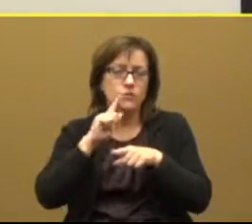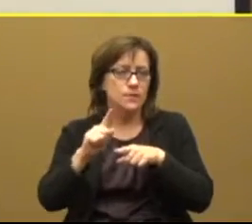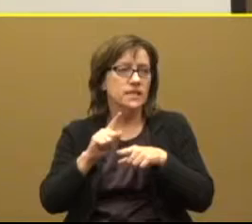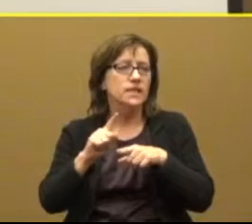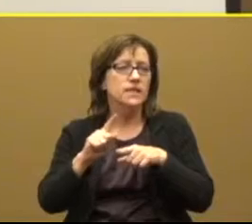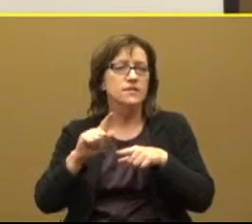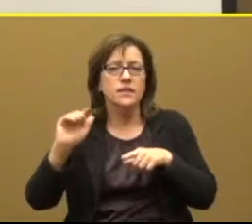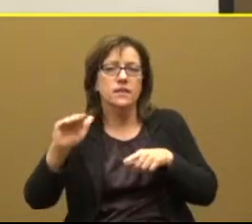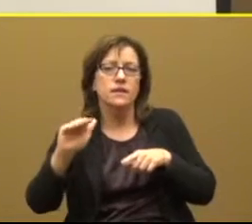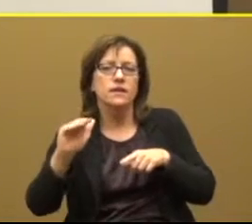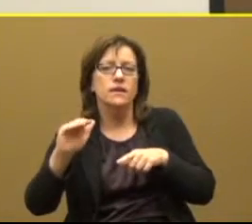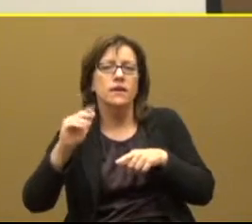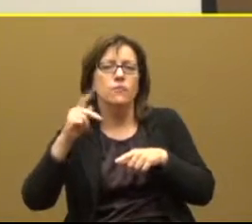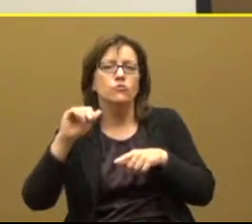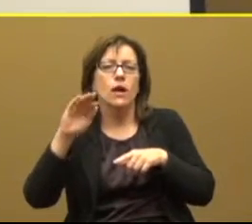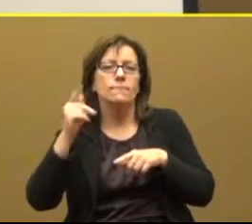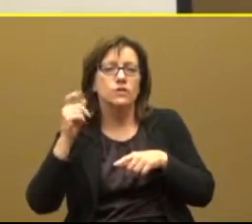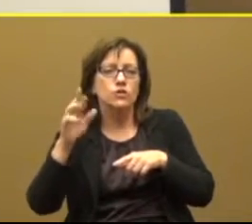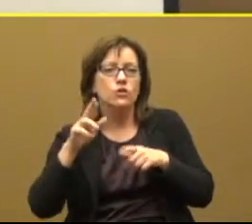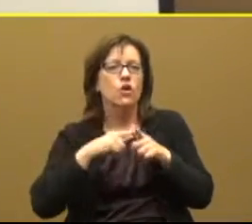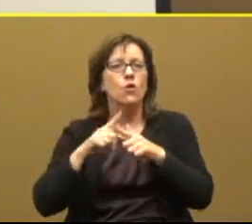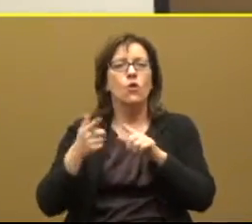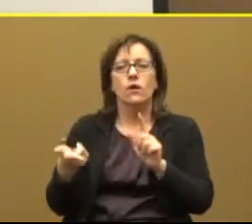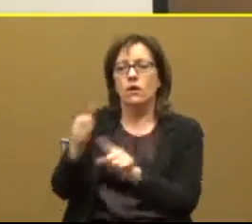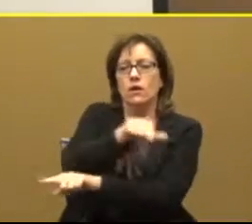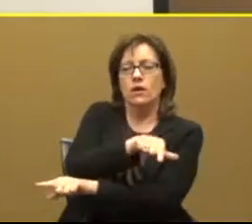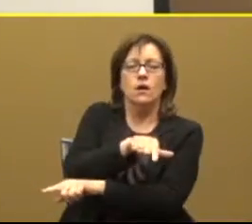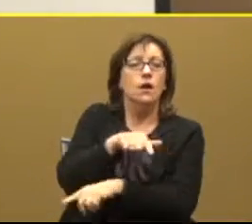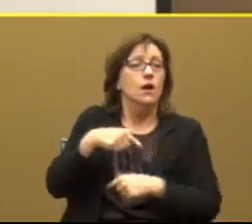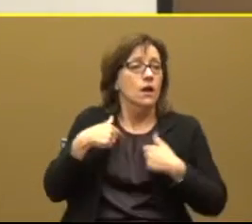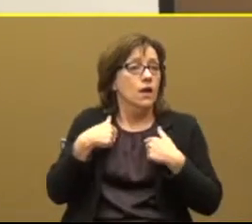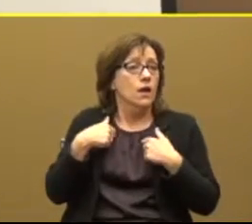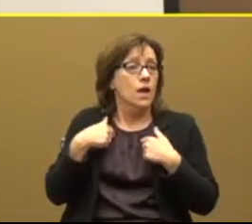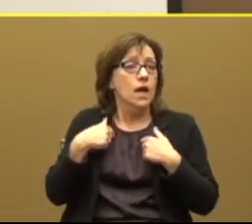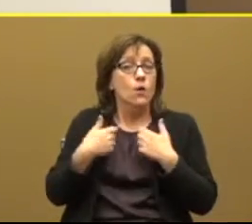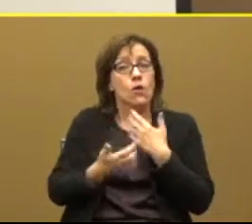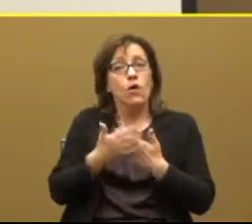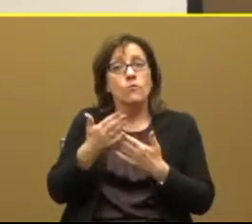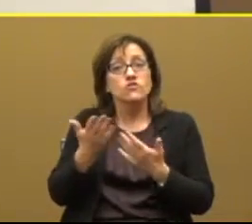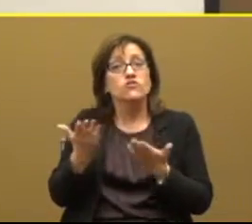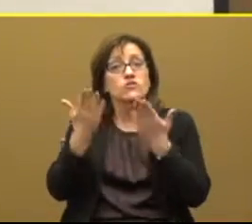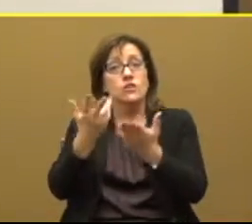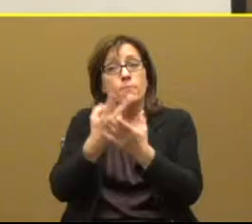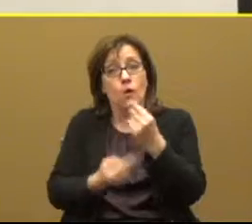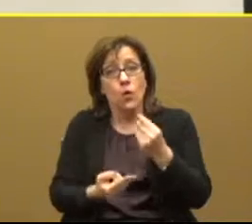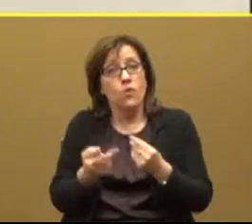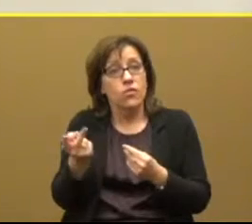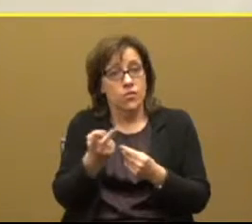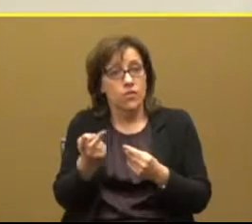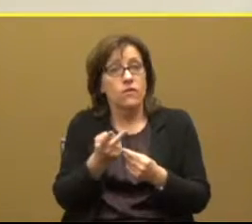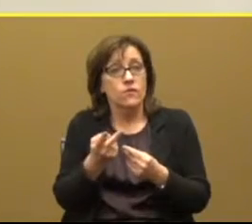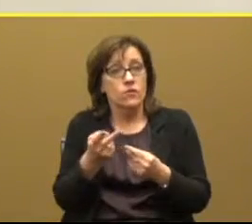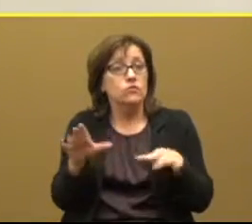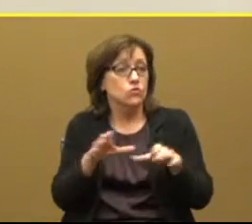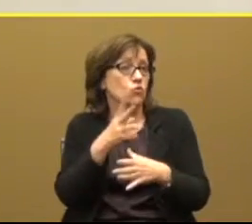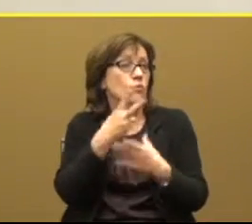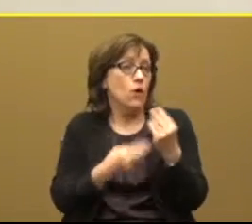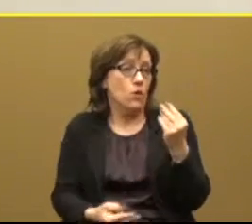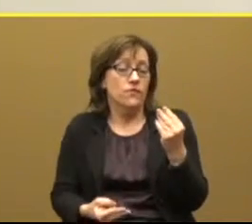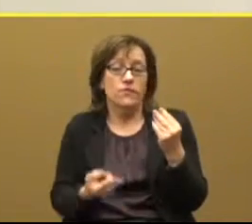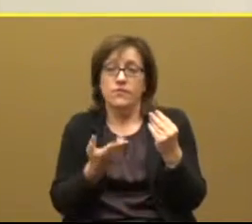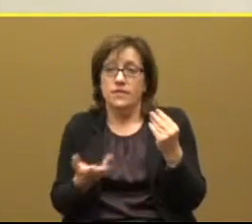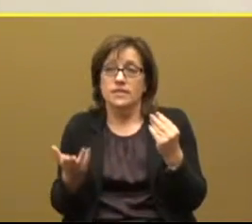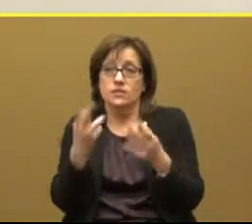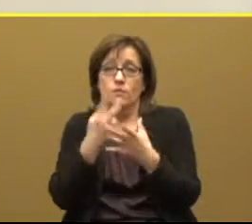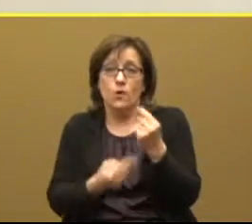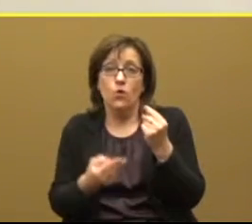prompter. Or you can do the other way around. I would almost suggest that both of you play both of those roles, because you both